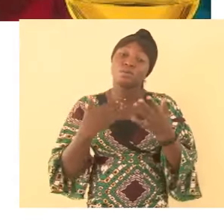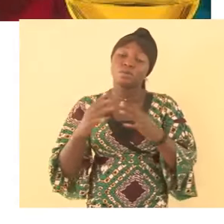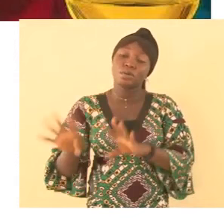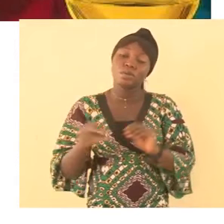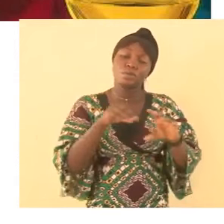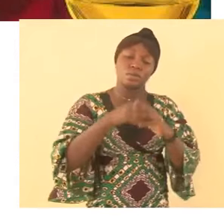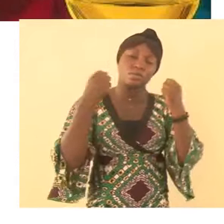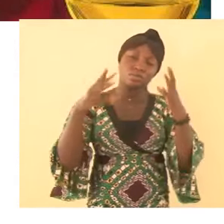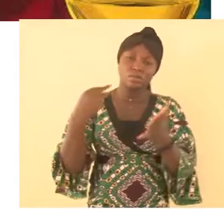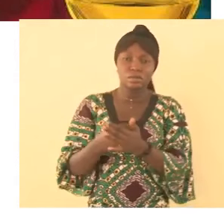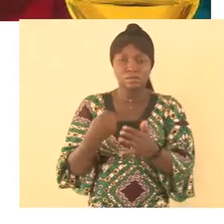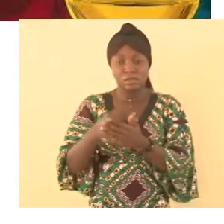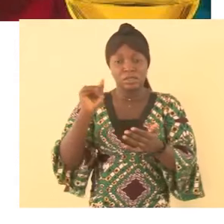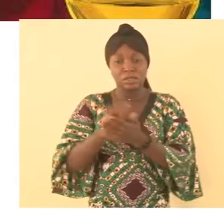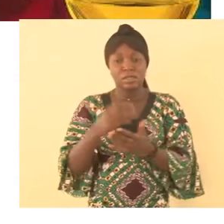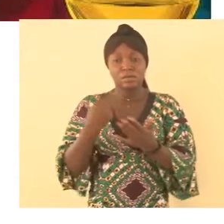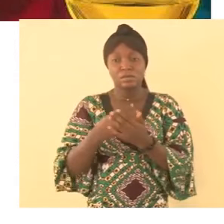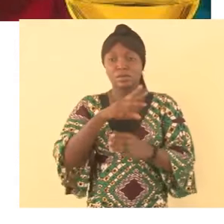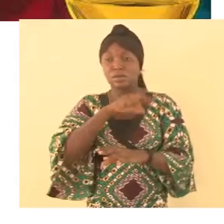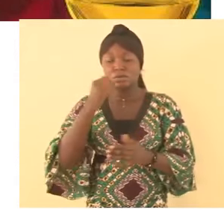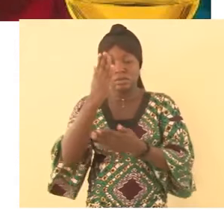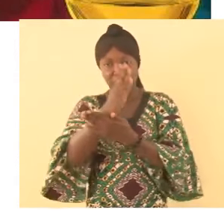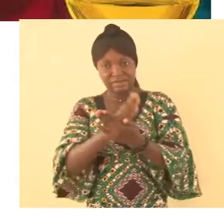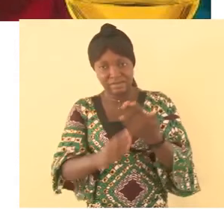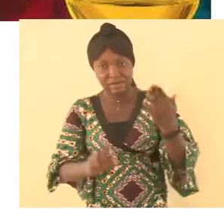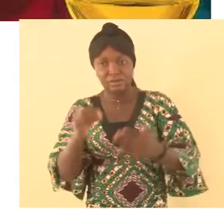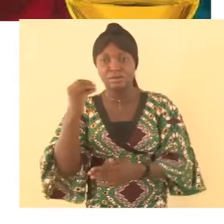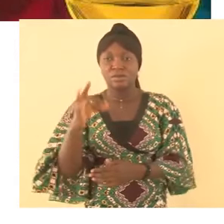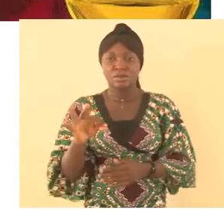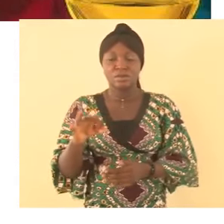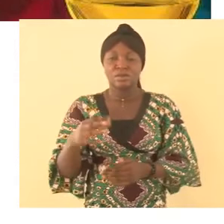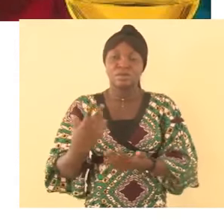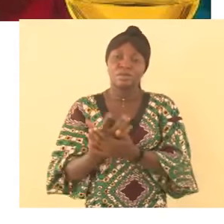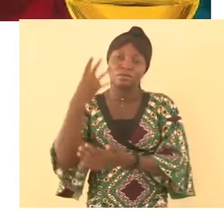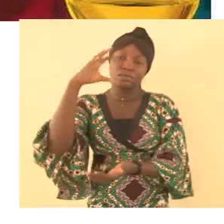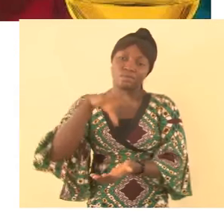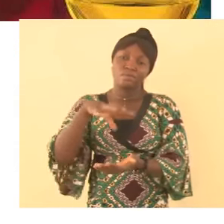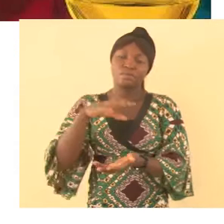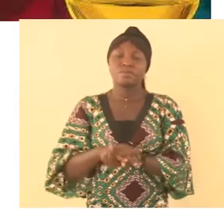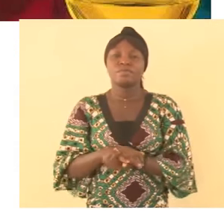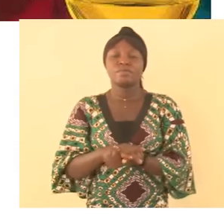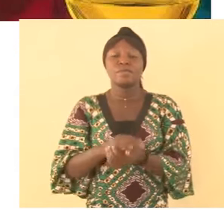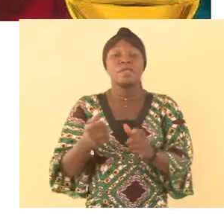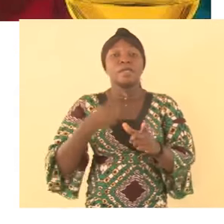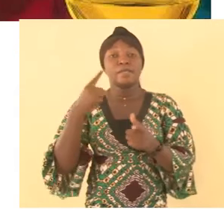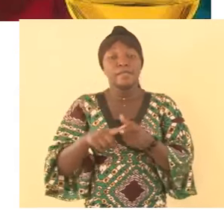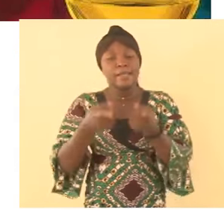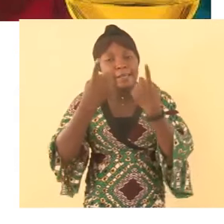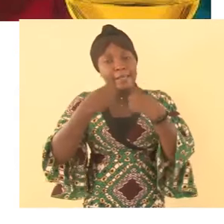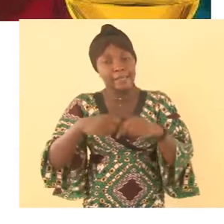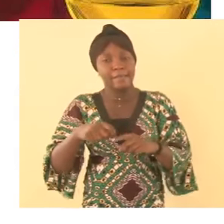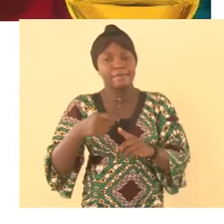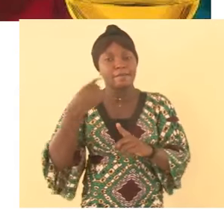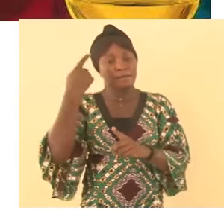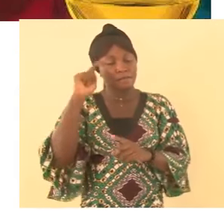Though they put in lots of money, that money was a fraction of their riches. Then